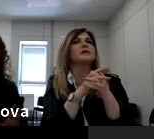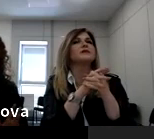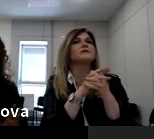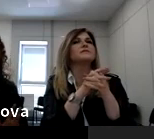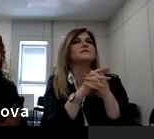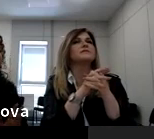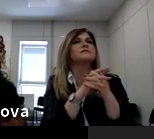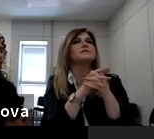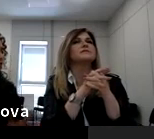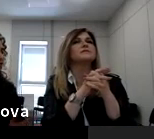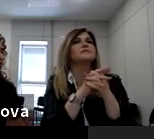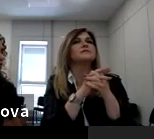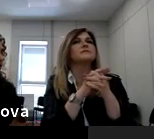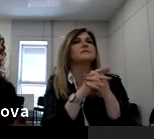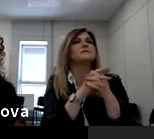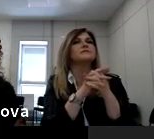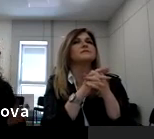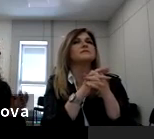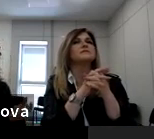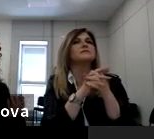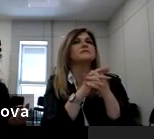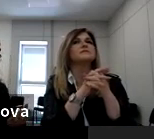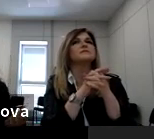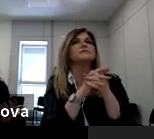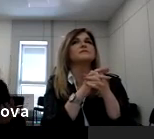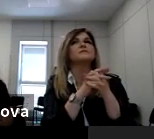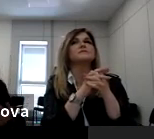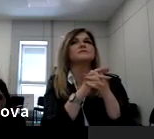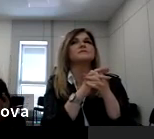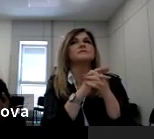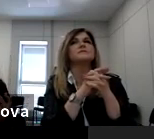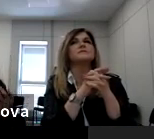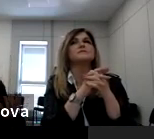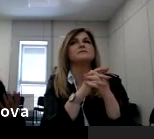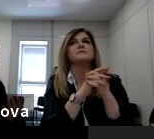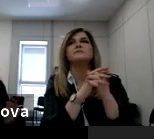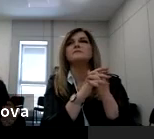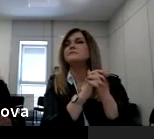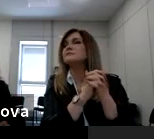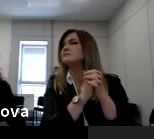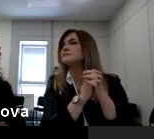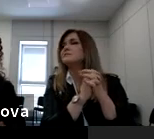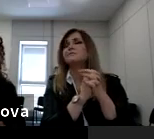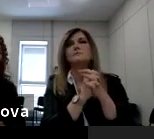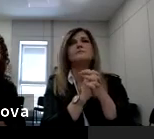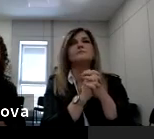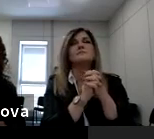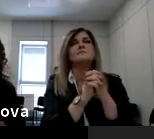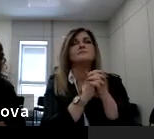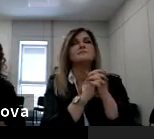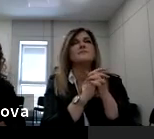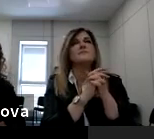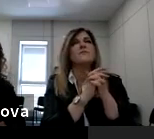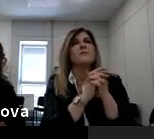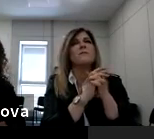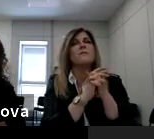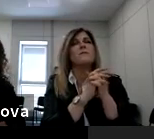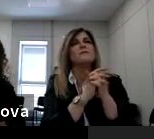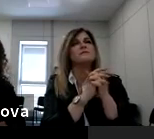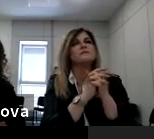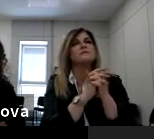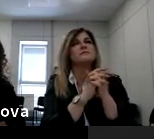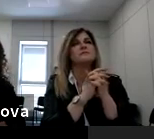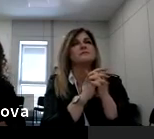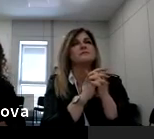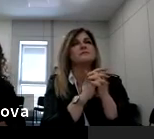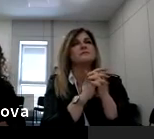it do not provide the color burn. It is very important for us. So